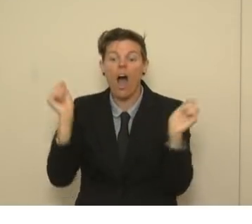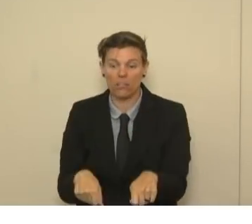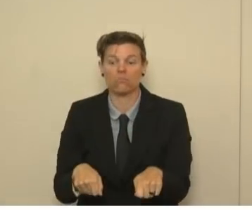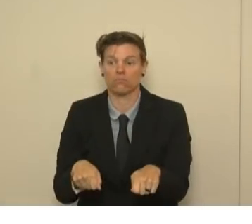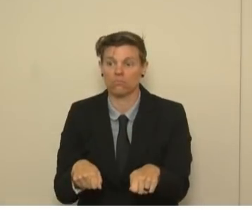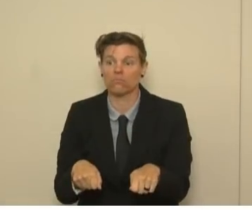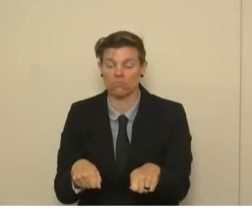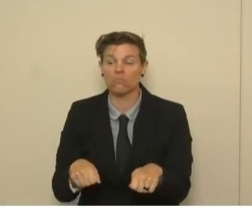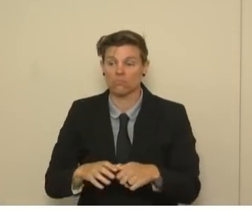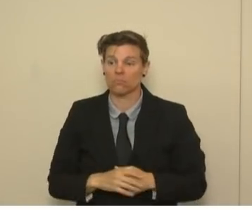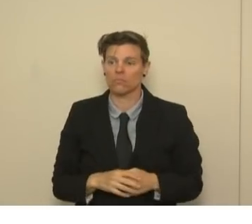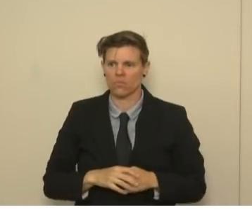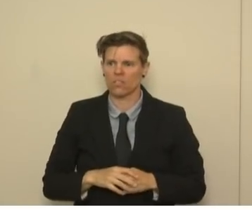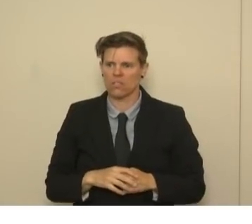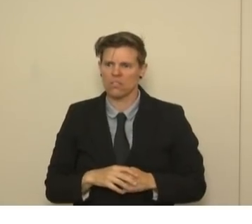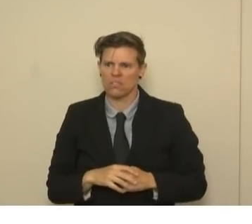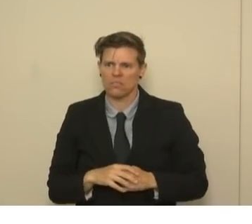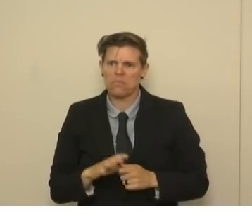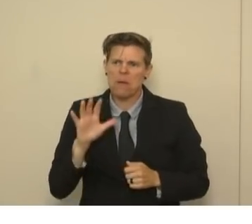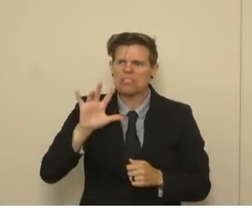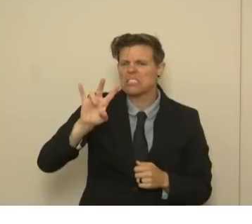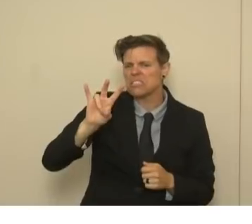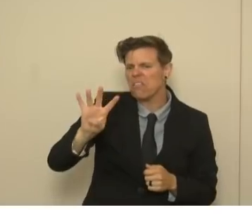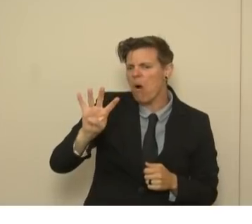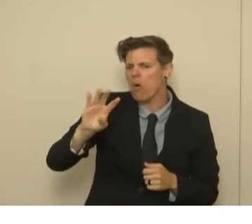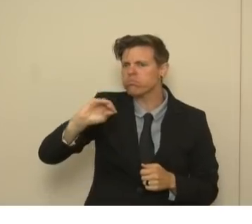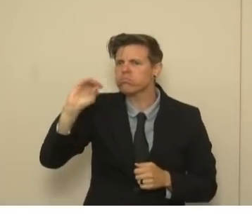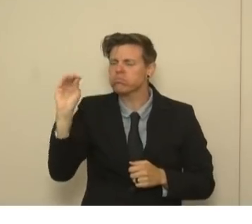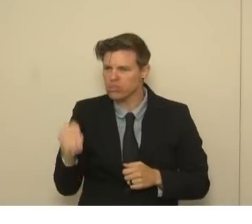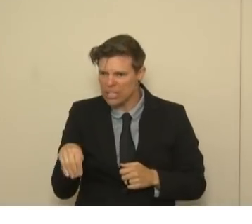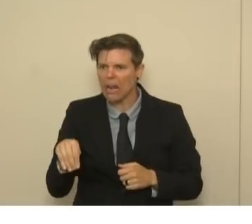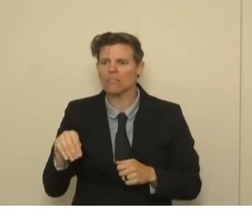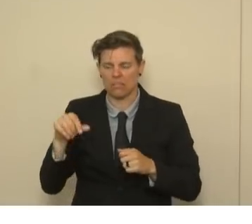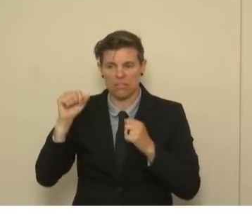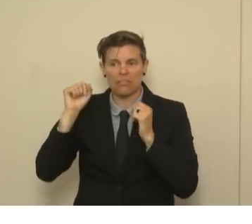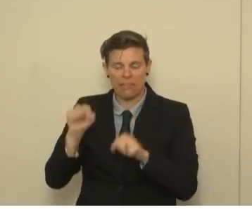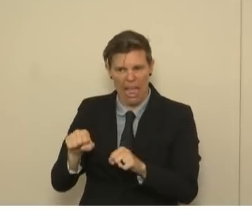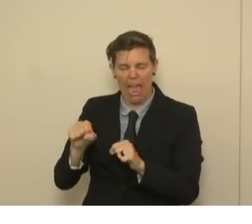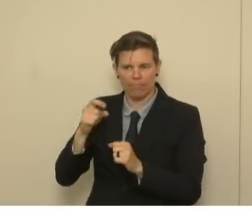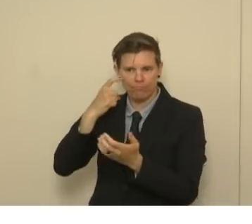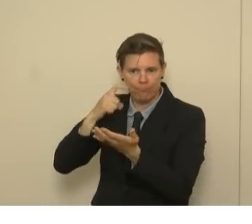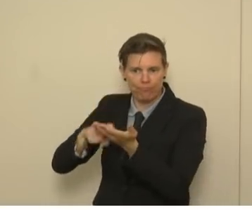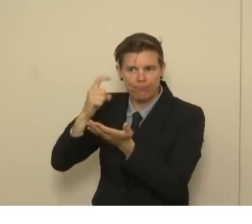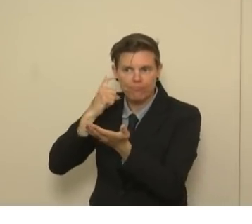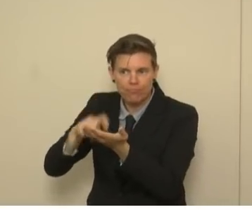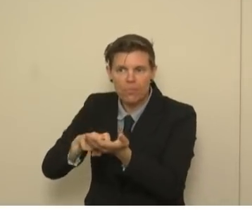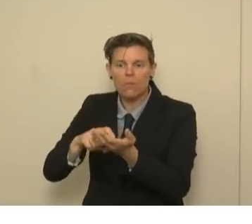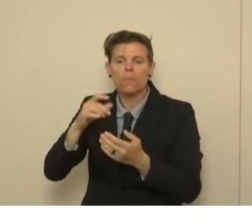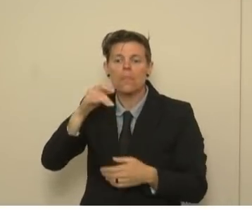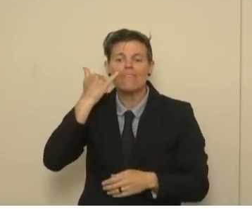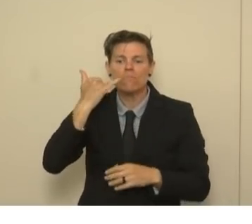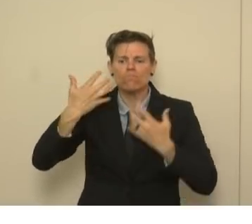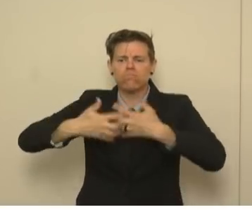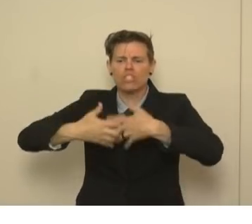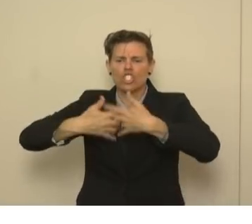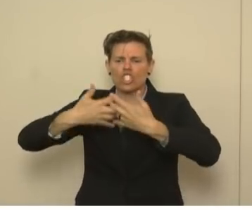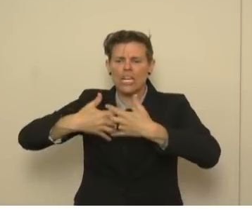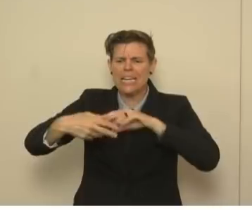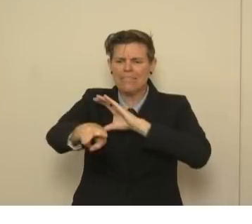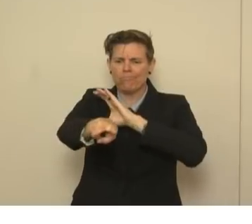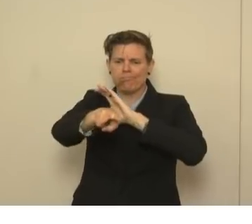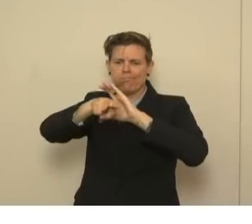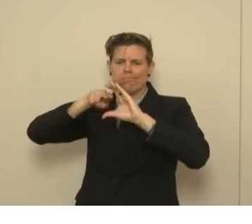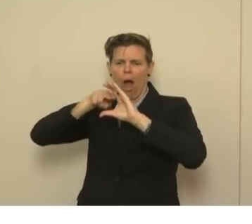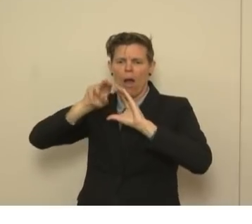of people having something that we can see on an MRI scan in their heart, and the literature keeps coming through. So people